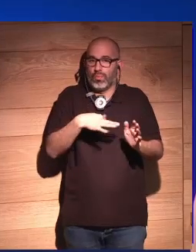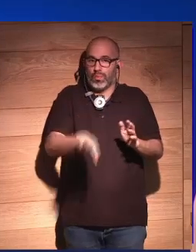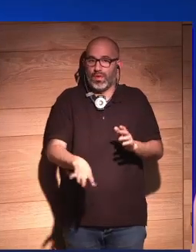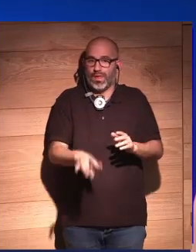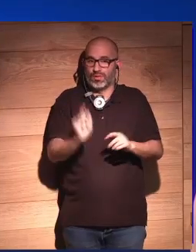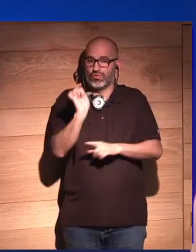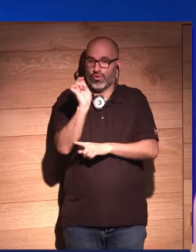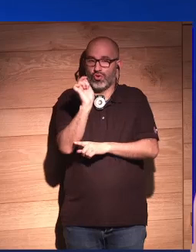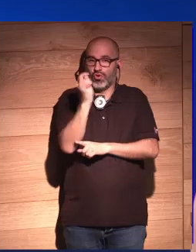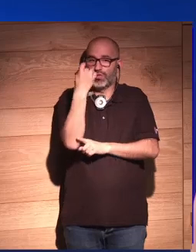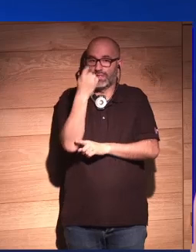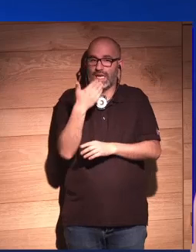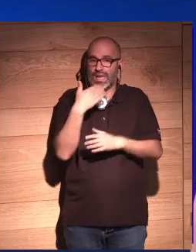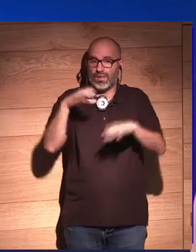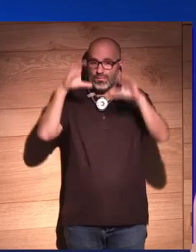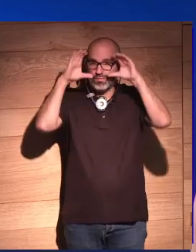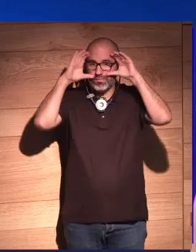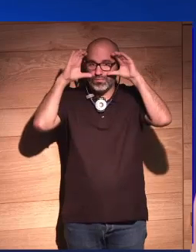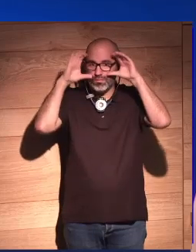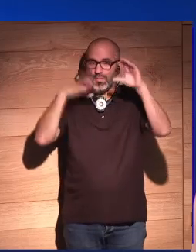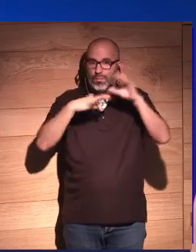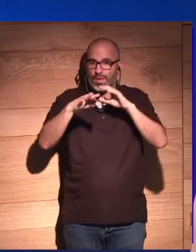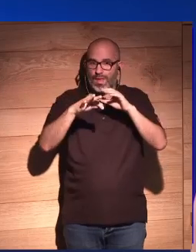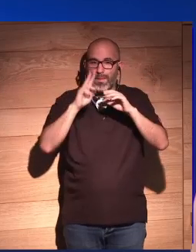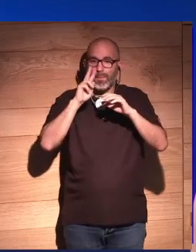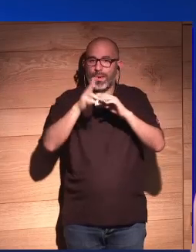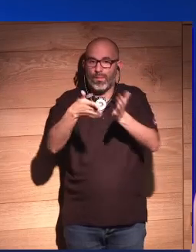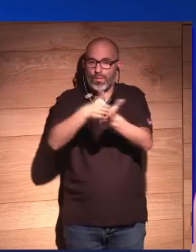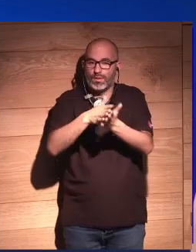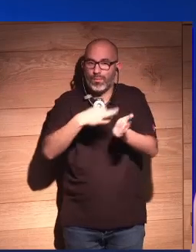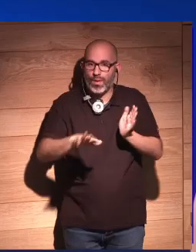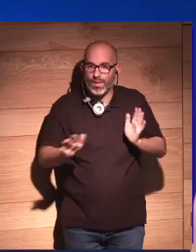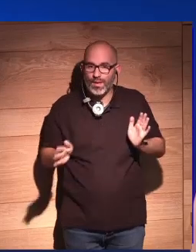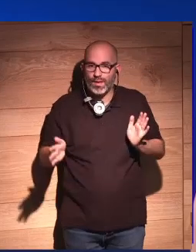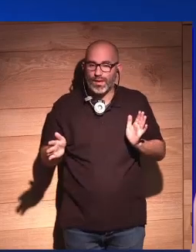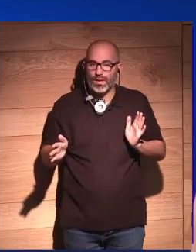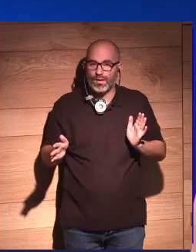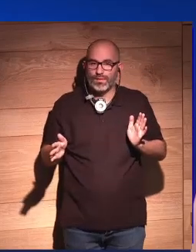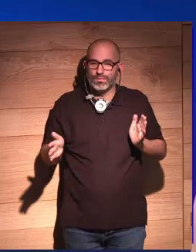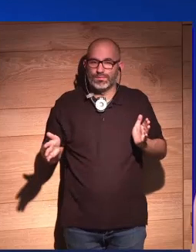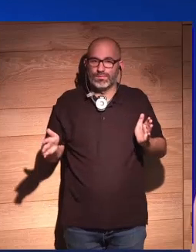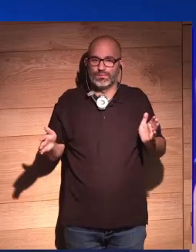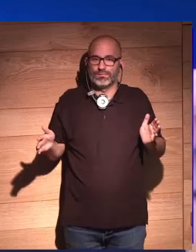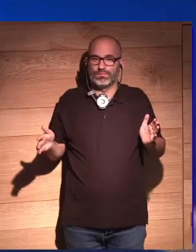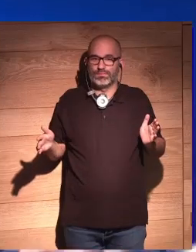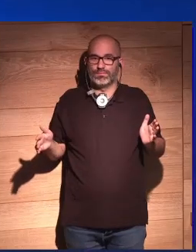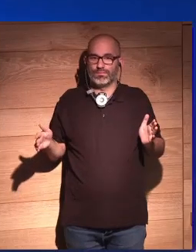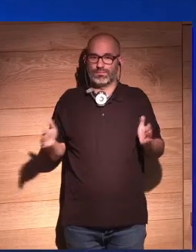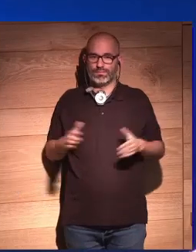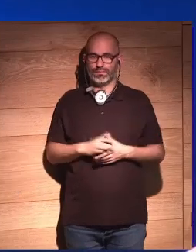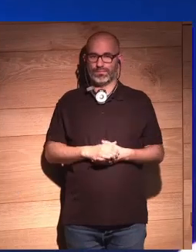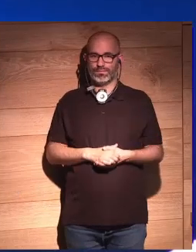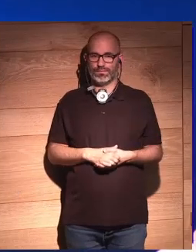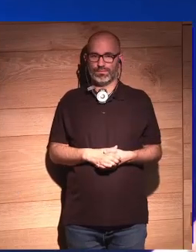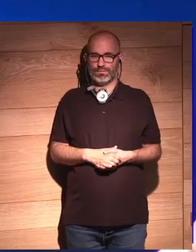So maybe I think my brain thinks that it knows something more about it. But it is nice to not